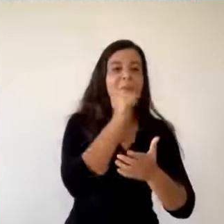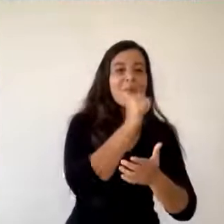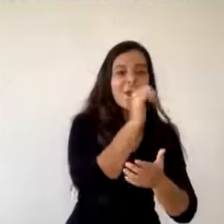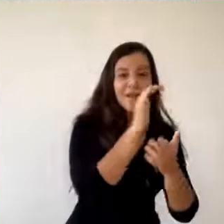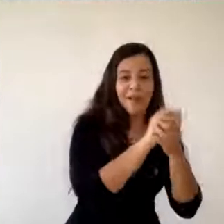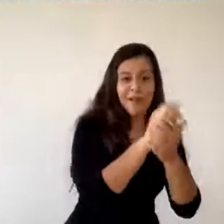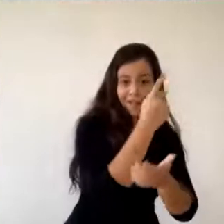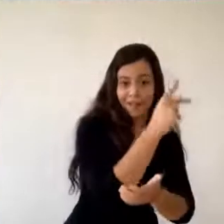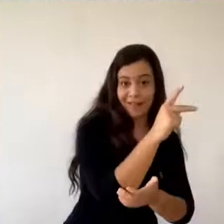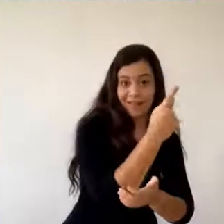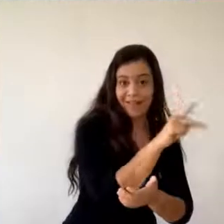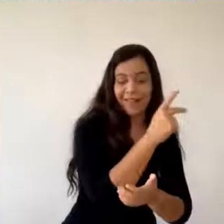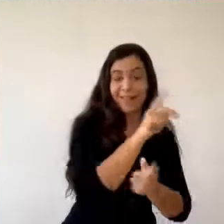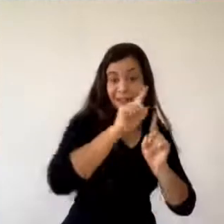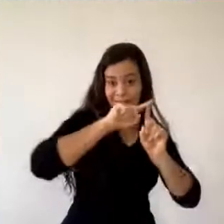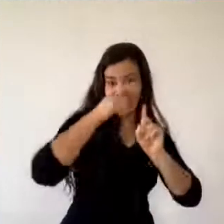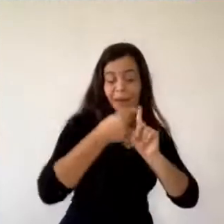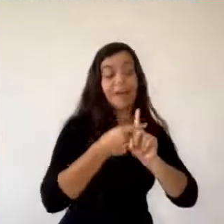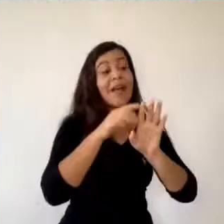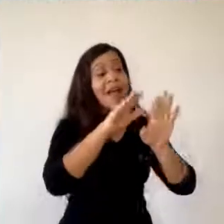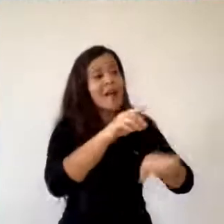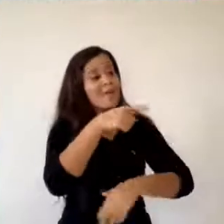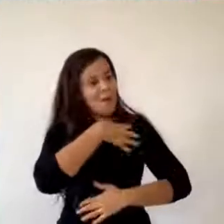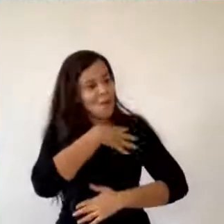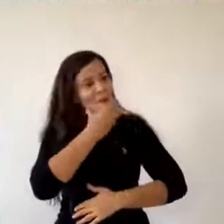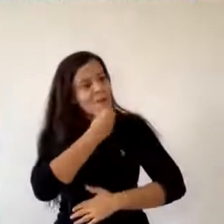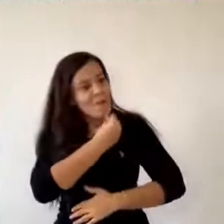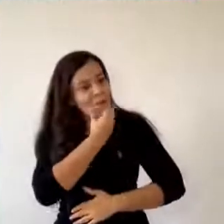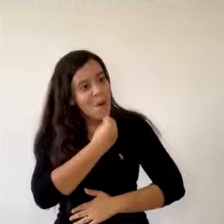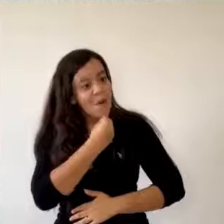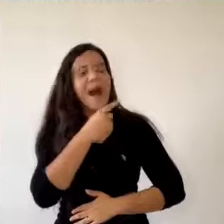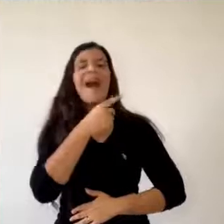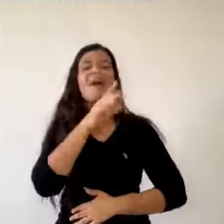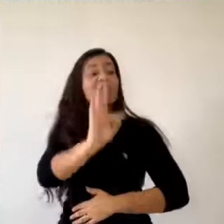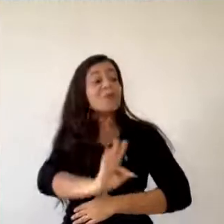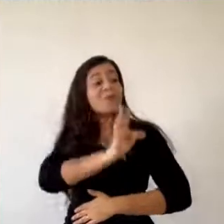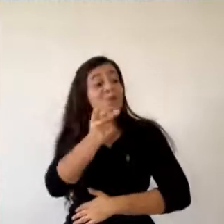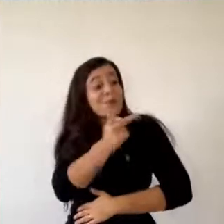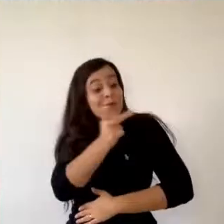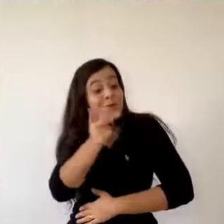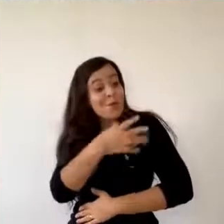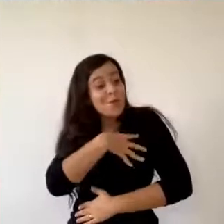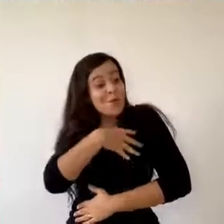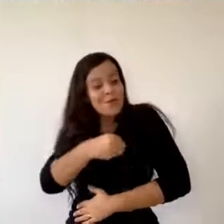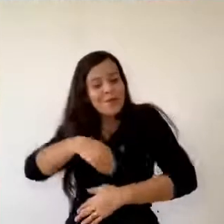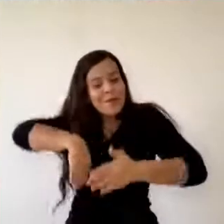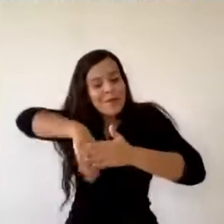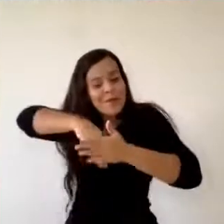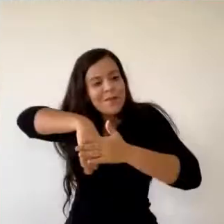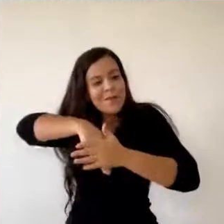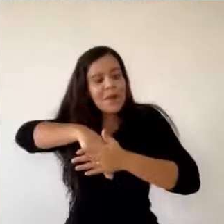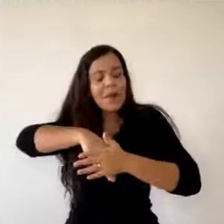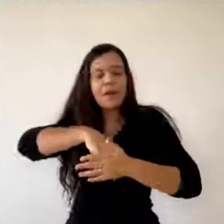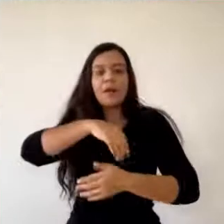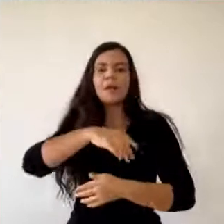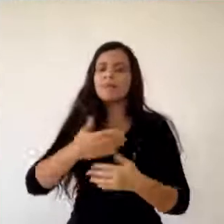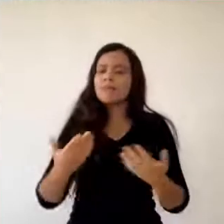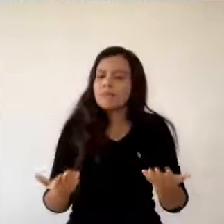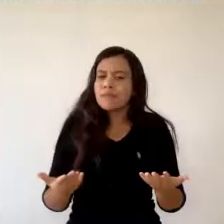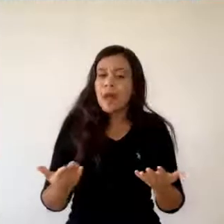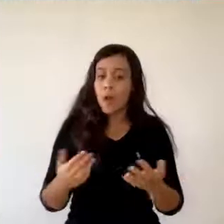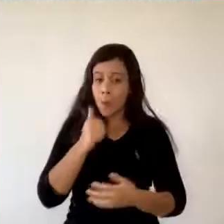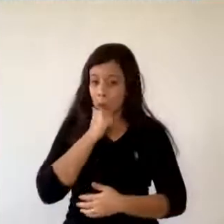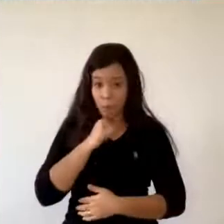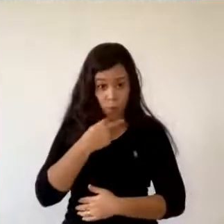soccer with you. And then if it were a girl, you wouldn't have that possibility. So boys have to play